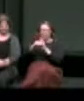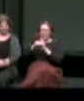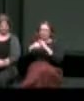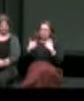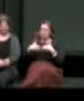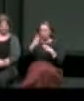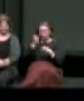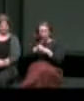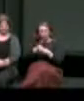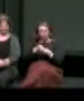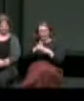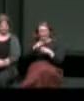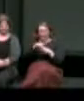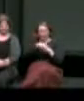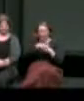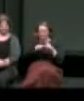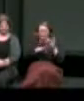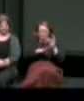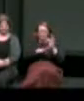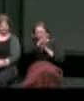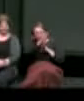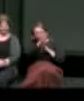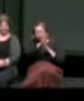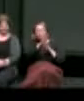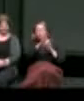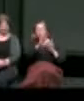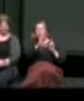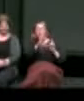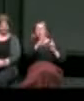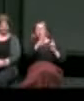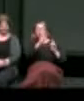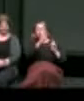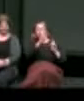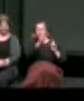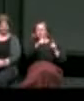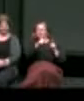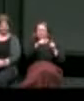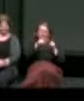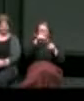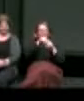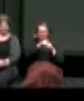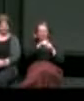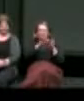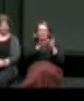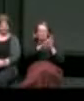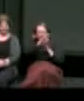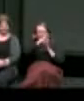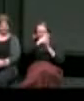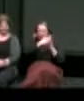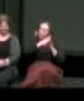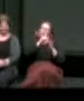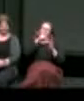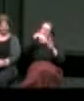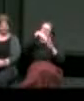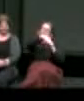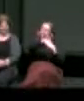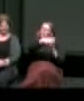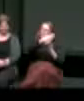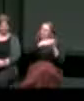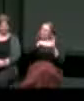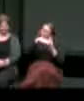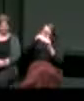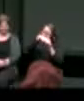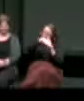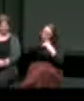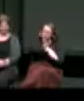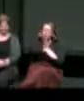steep area. And the Chuckery, what's left of the Chuckery, is in those very steep conditions on the downslope of the High Bridge